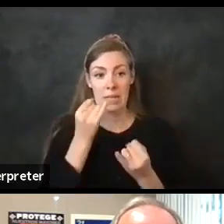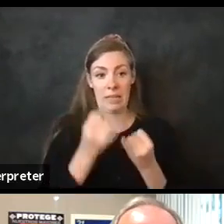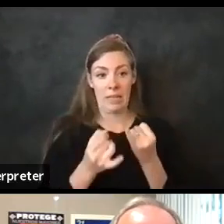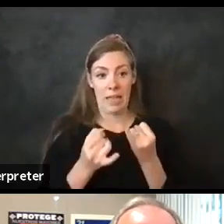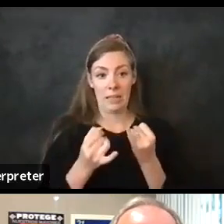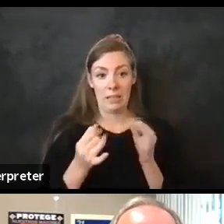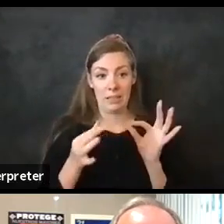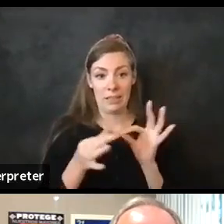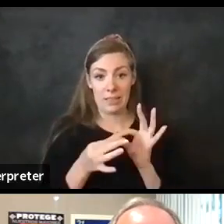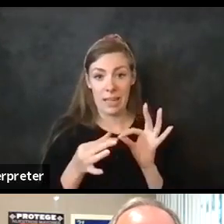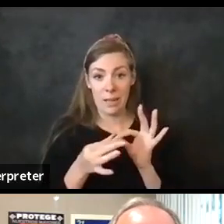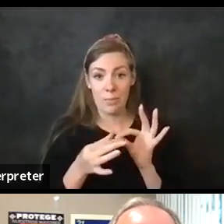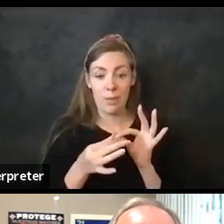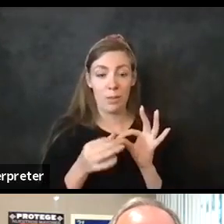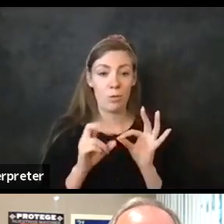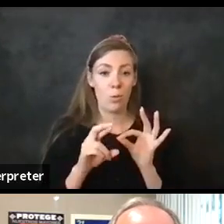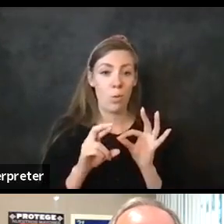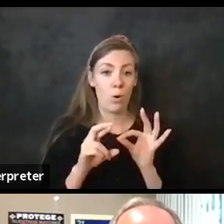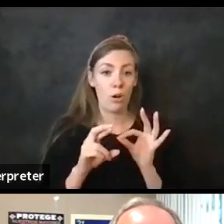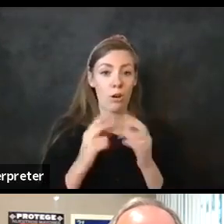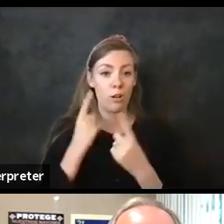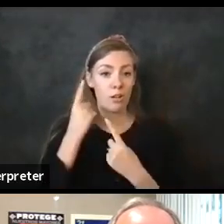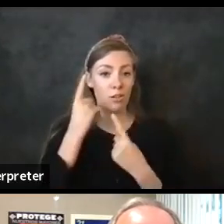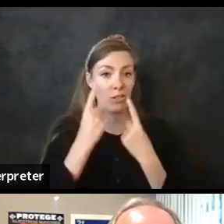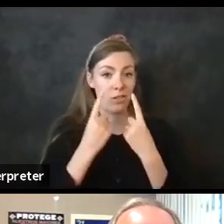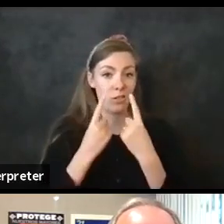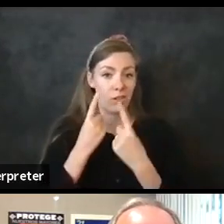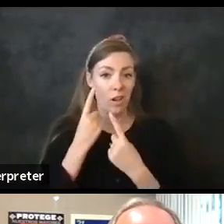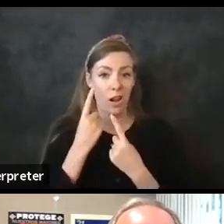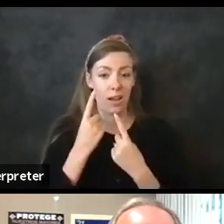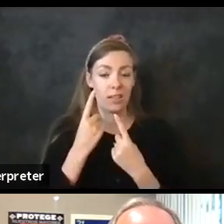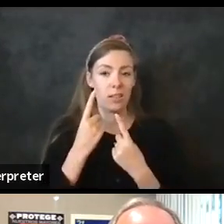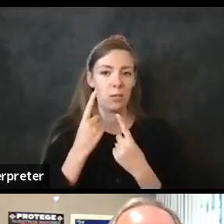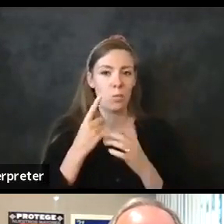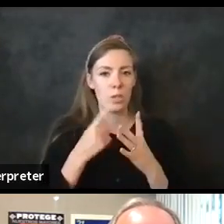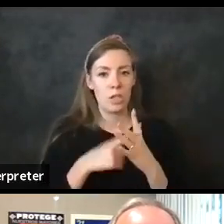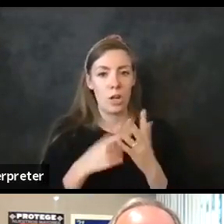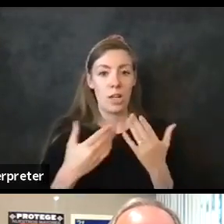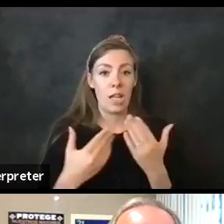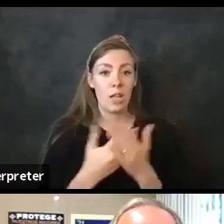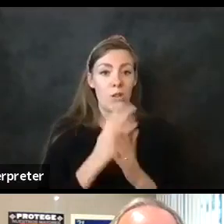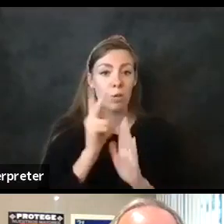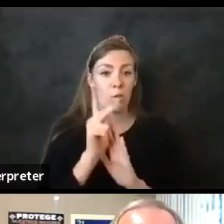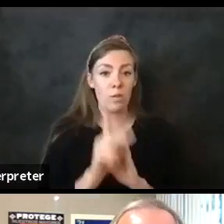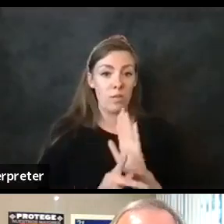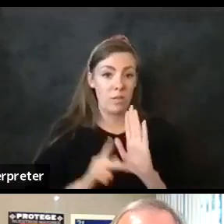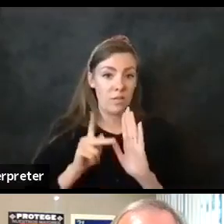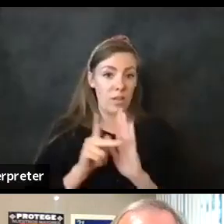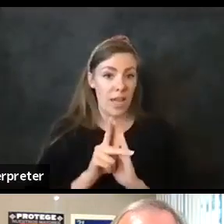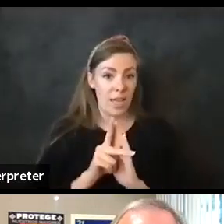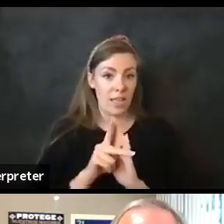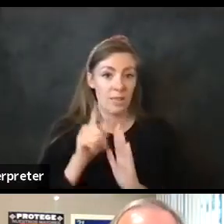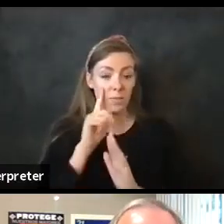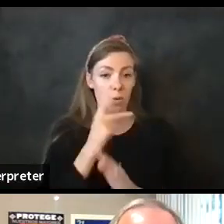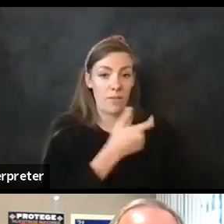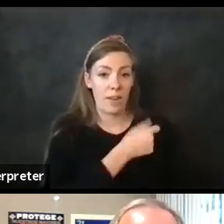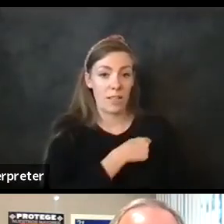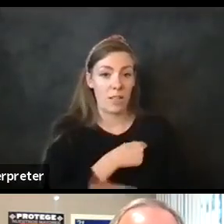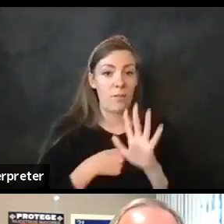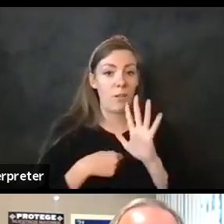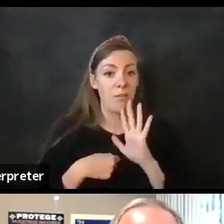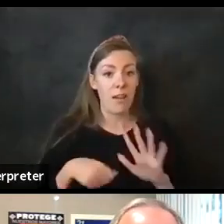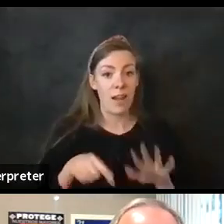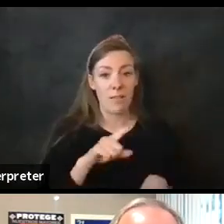statements. Obviously, we're moving into this next phase of vaccinating our 5 to 11-year-olds, which